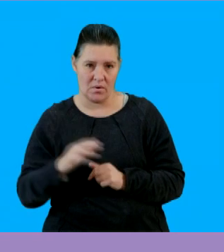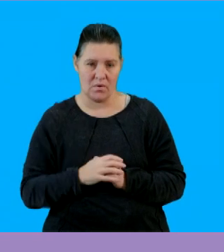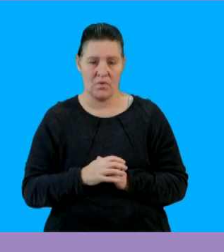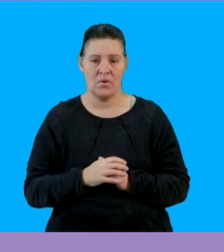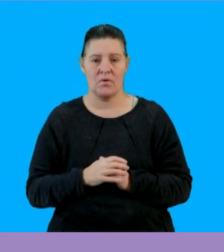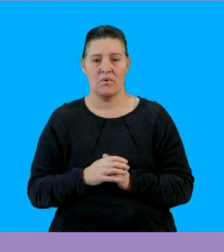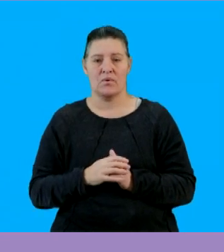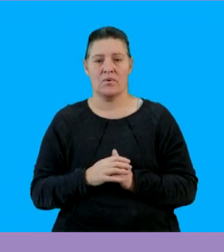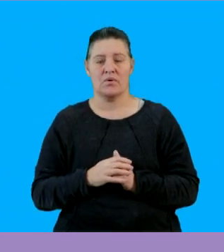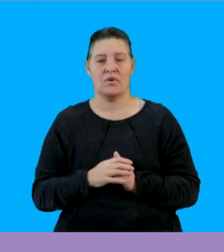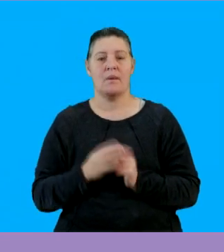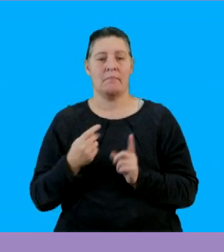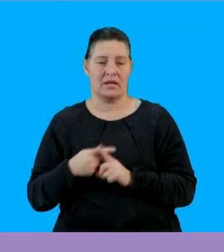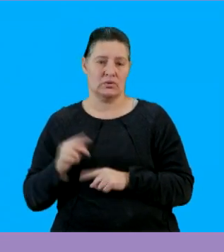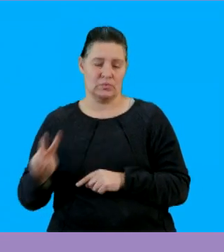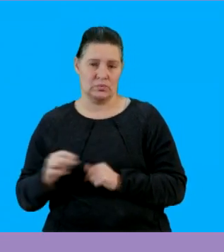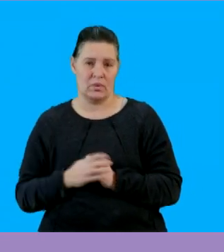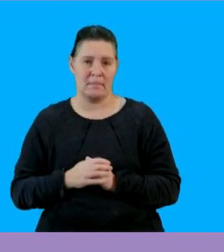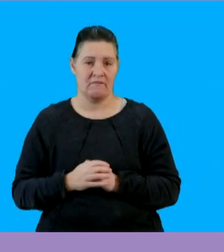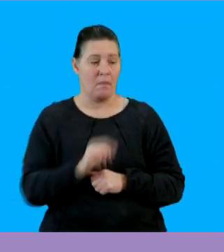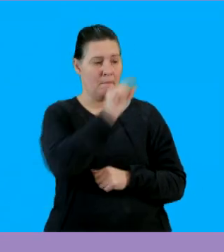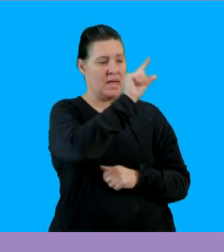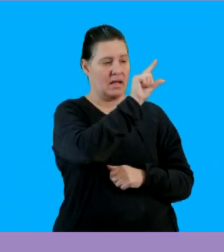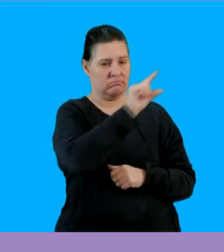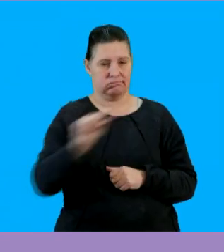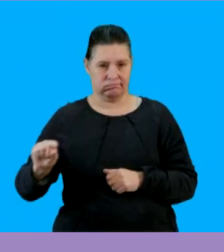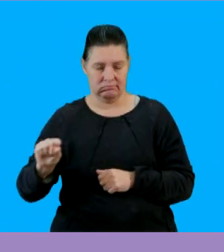m exponent 4 plus the 2.